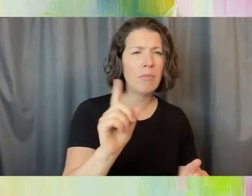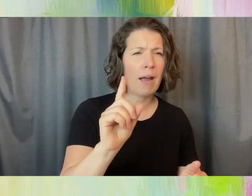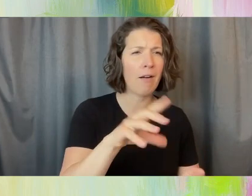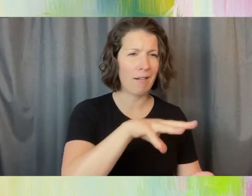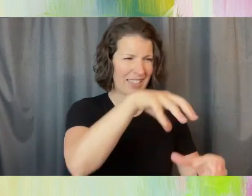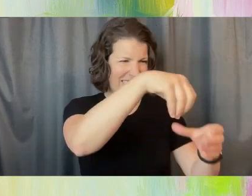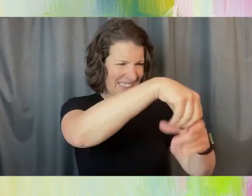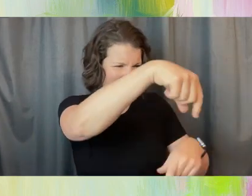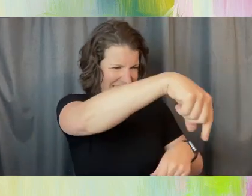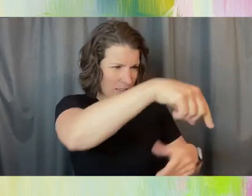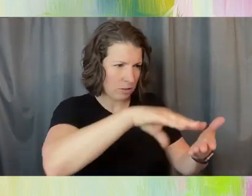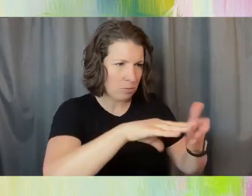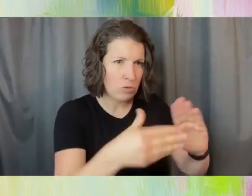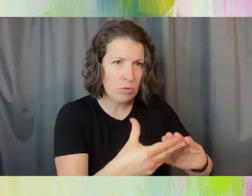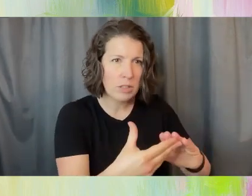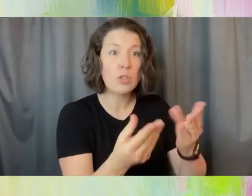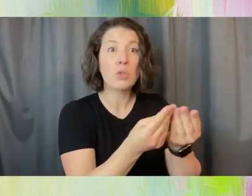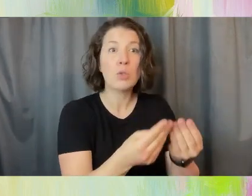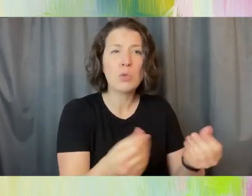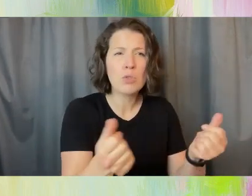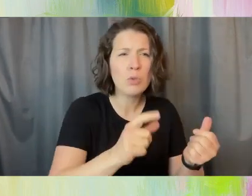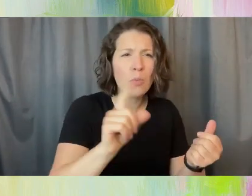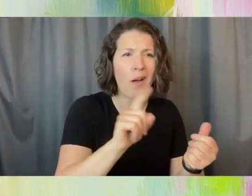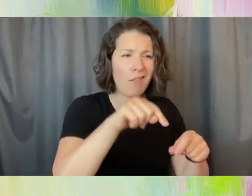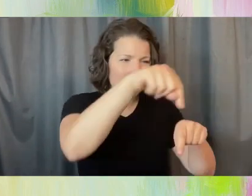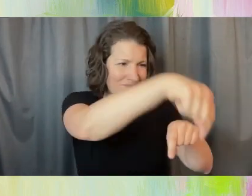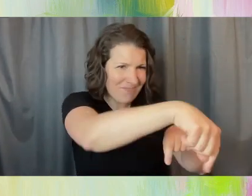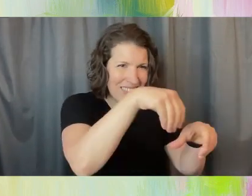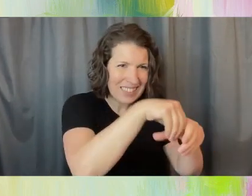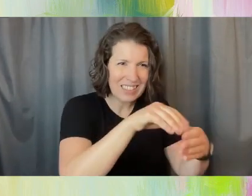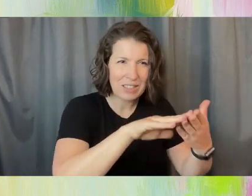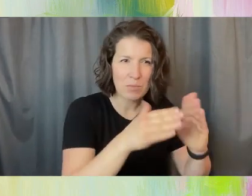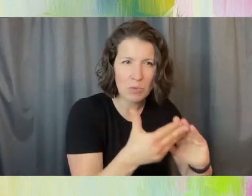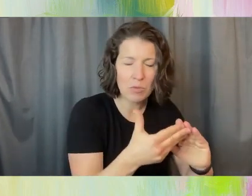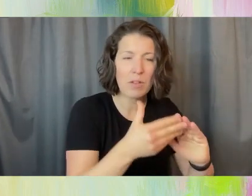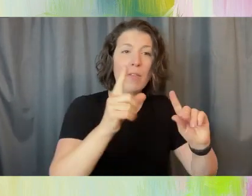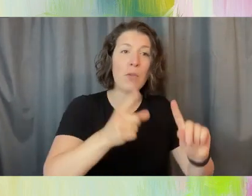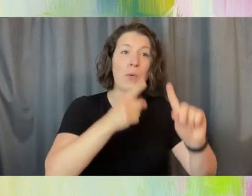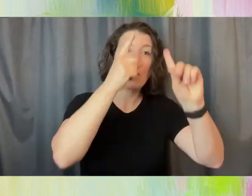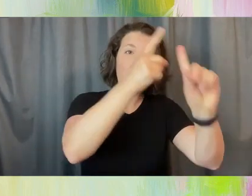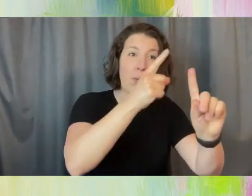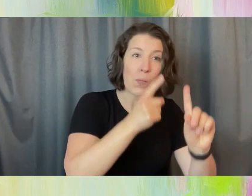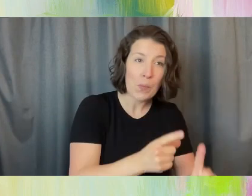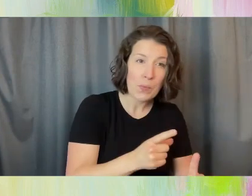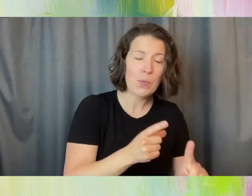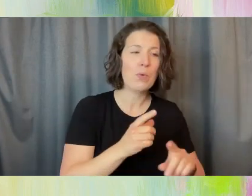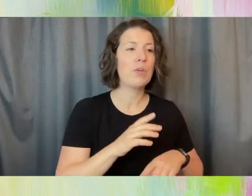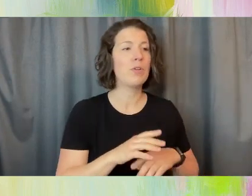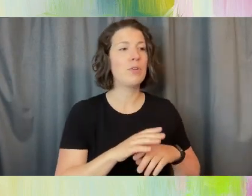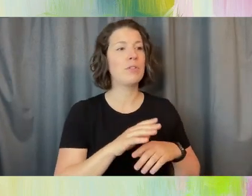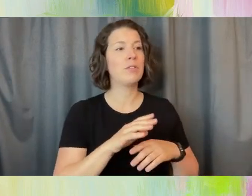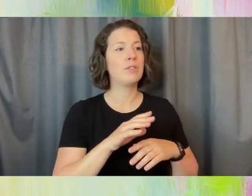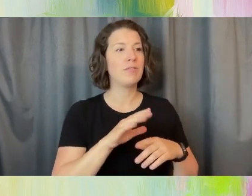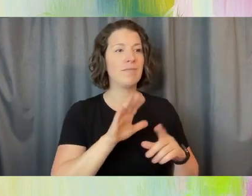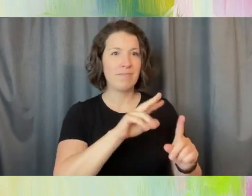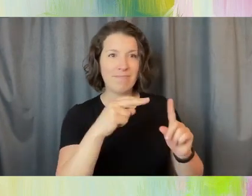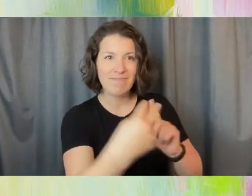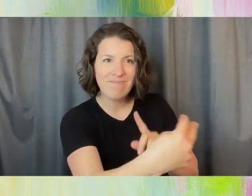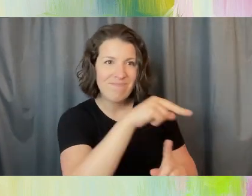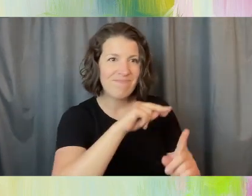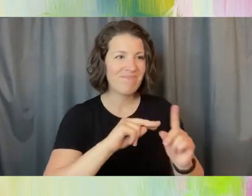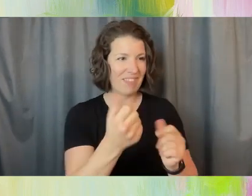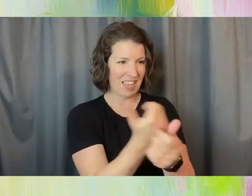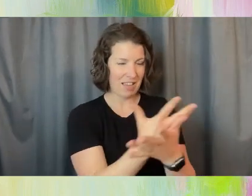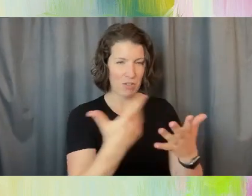solution lies with the community, the goals and the objectives of everything we do have